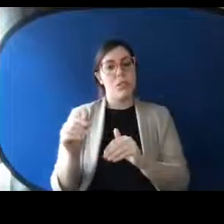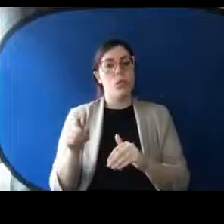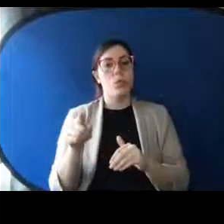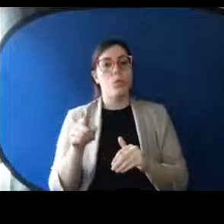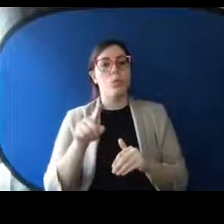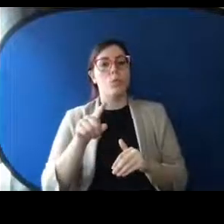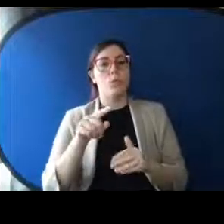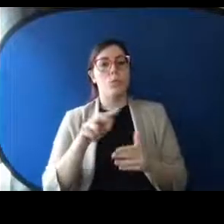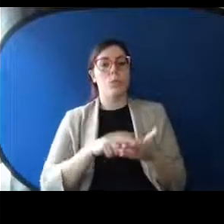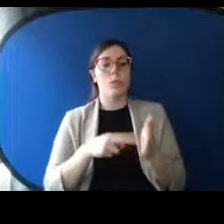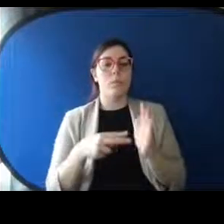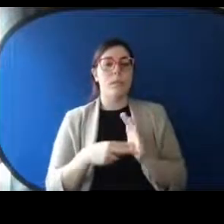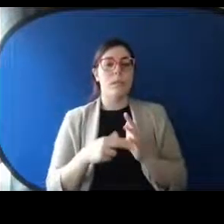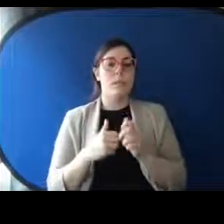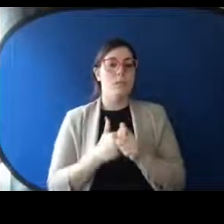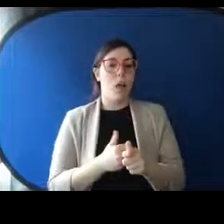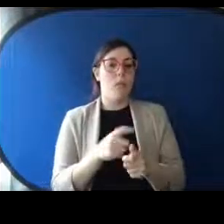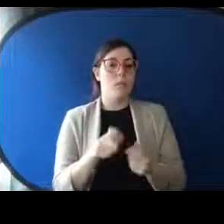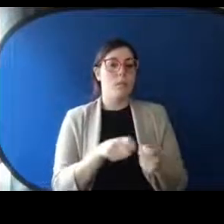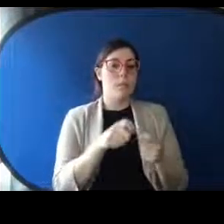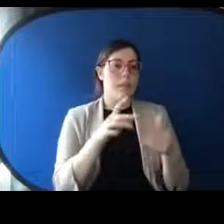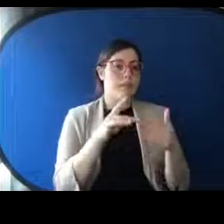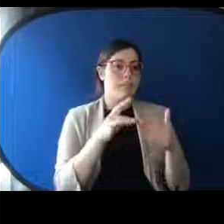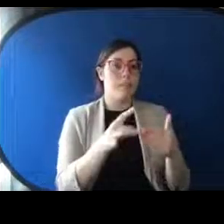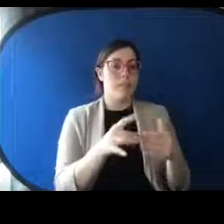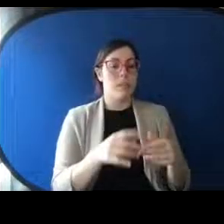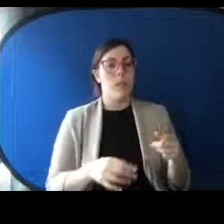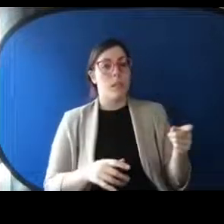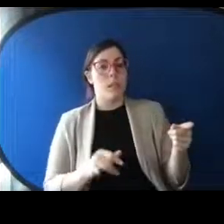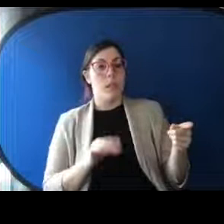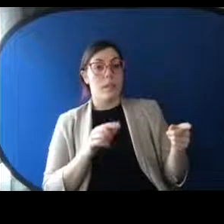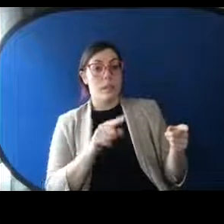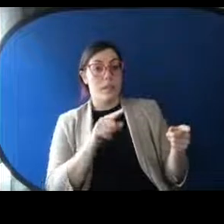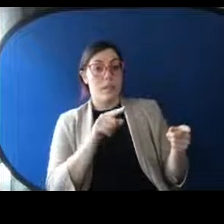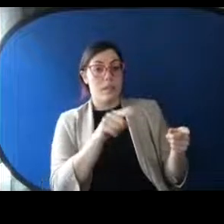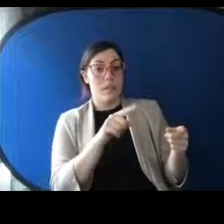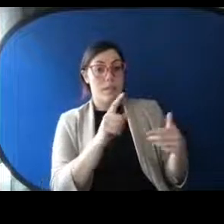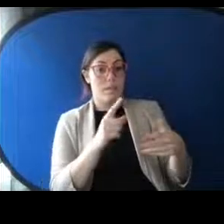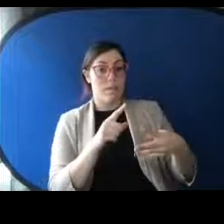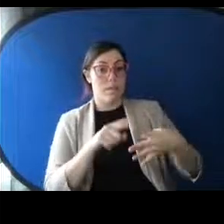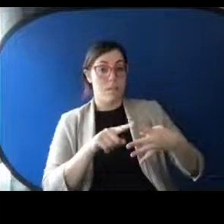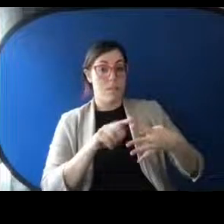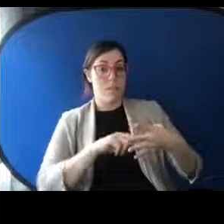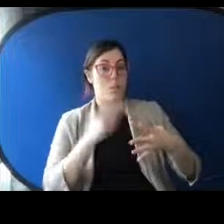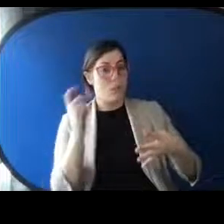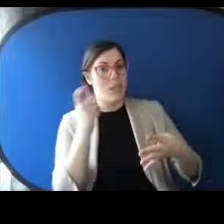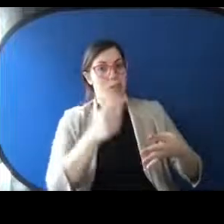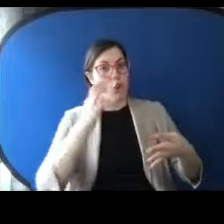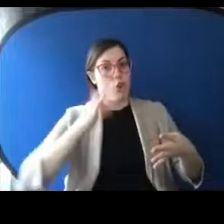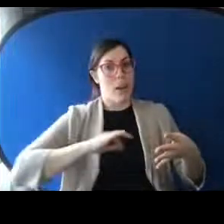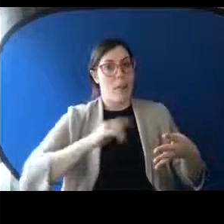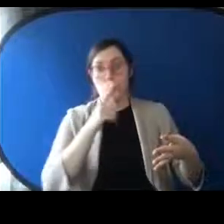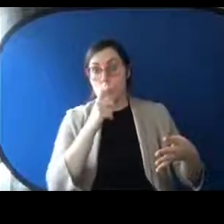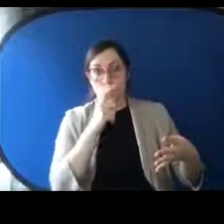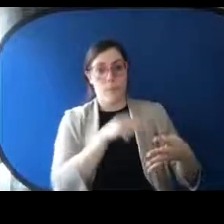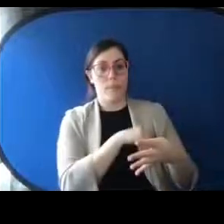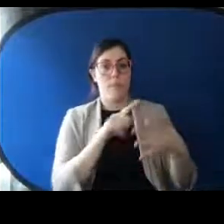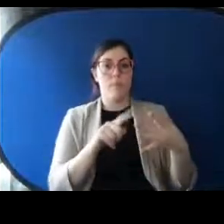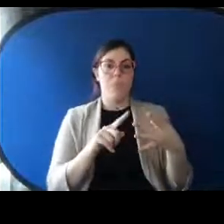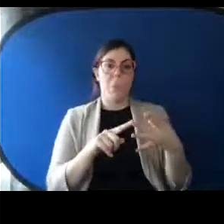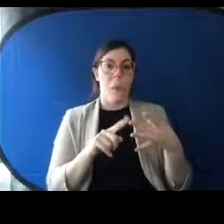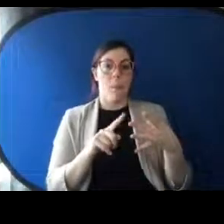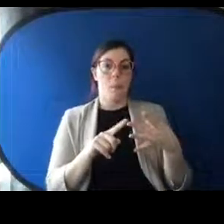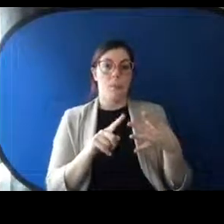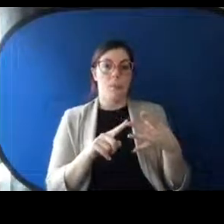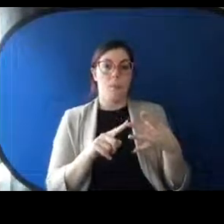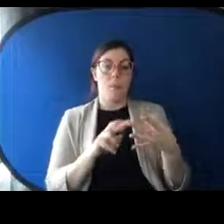to the data provider when using their data. It's a pretty common one. The non-commercial tag is self-explanatory. If that's switched on, the data is not to be used